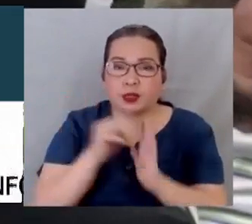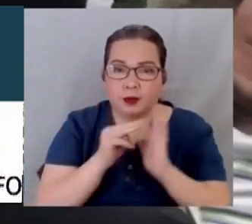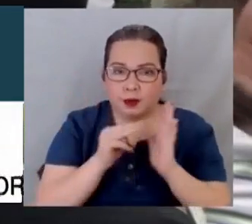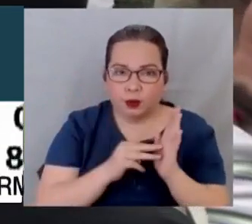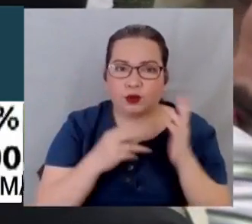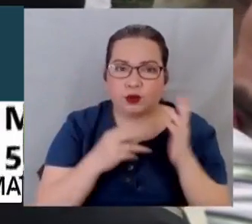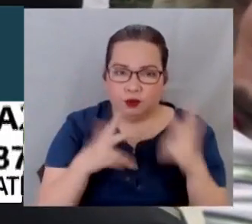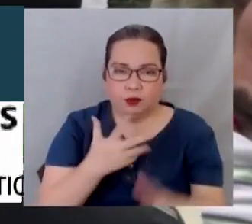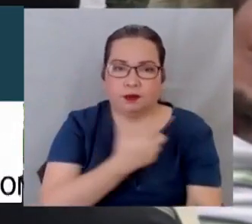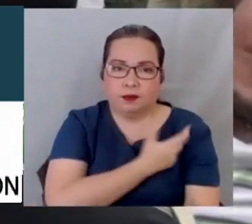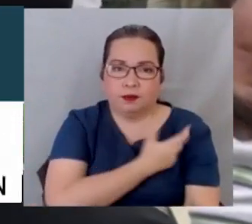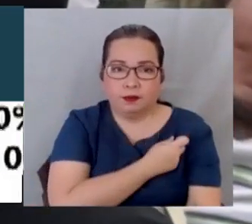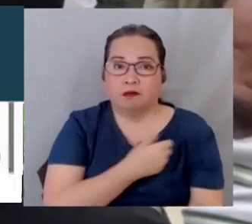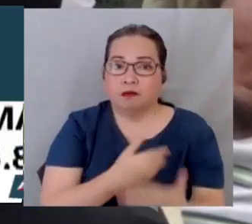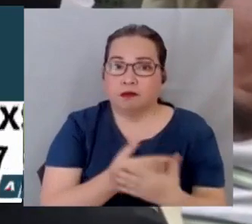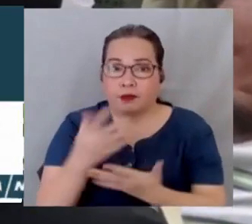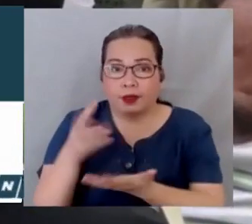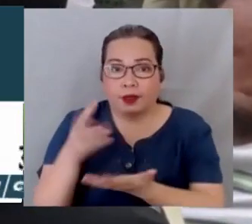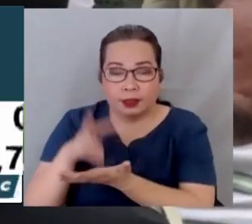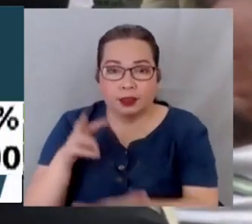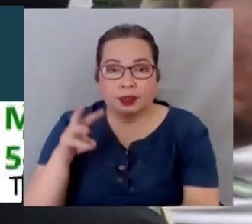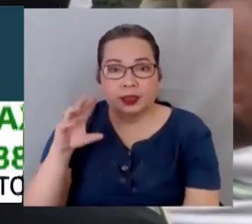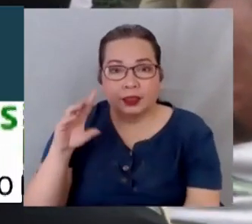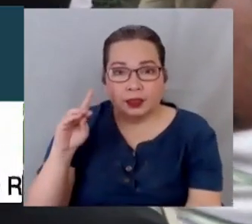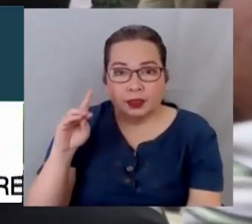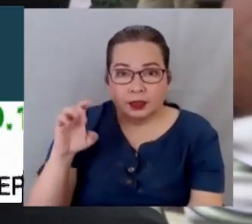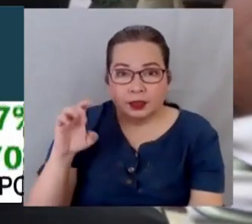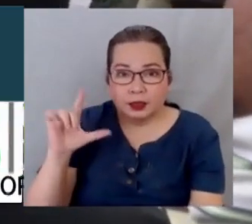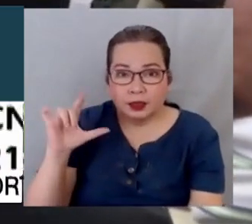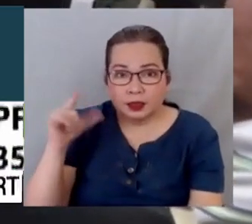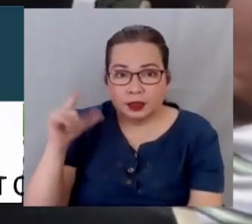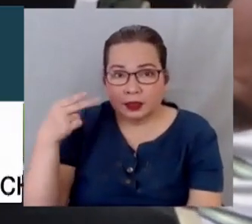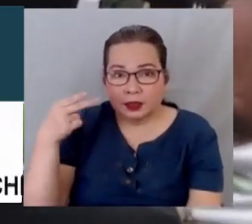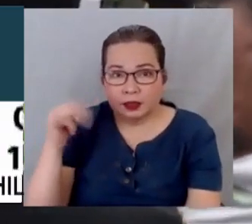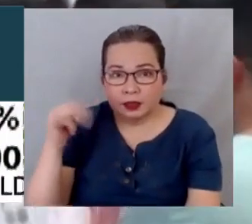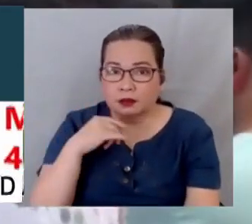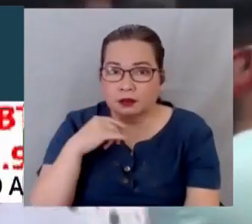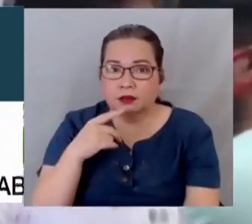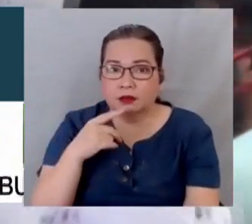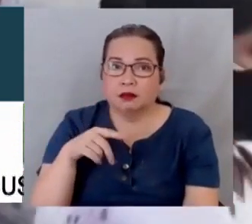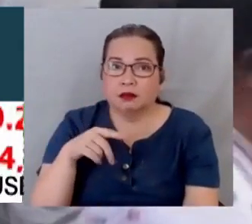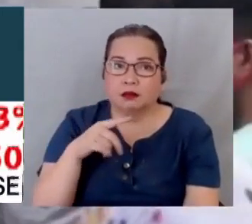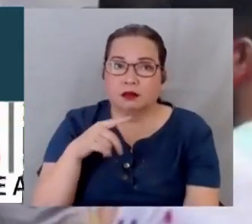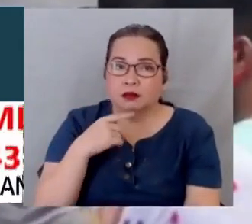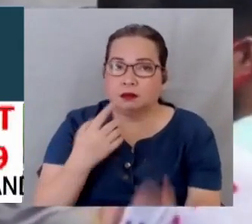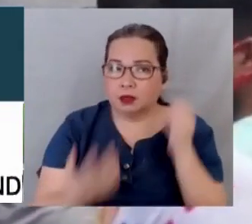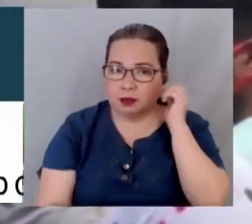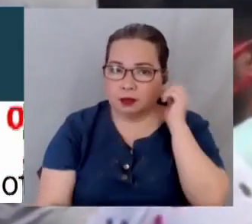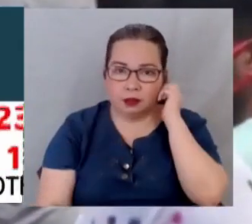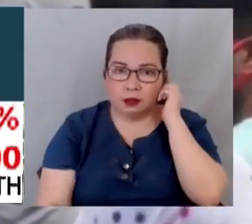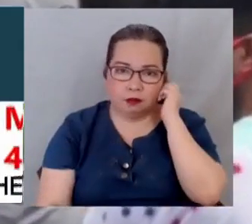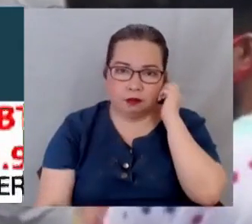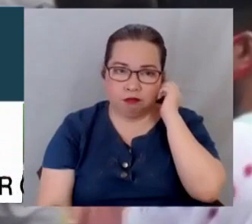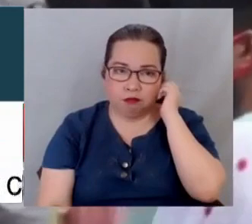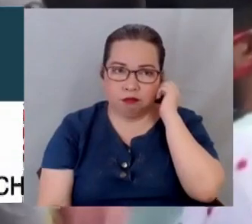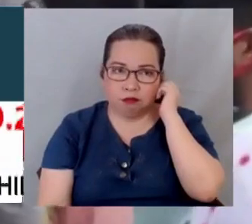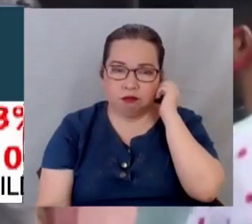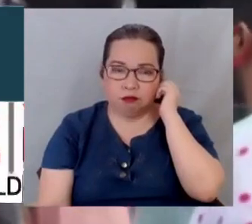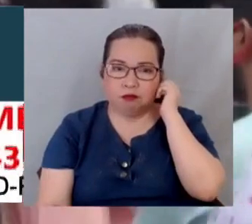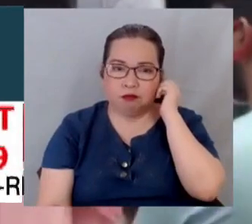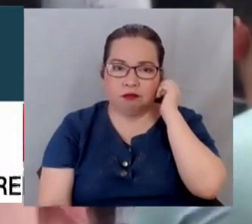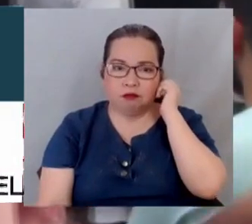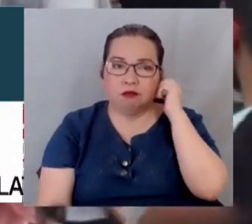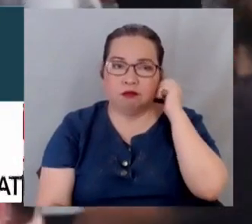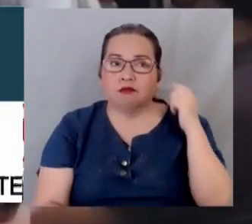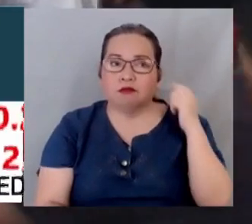Delhi's health minister said his city was running out of vaccines, the NDTV news channel reported, saying they have